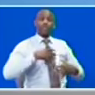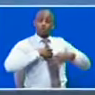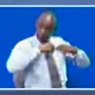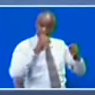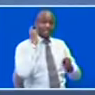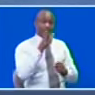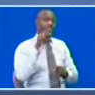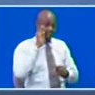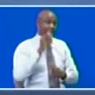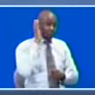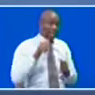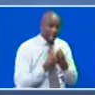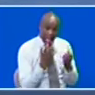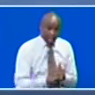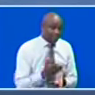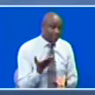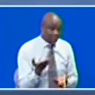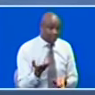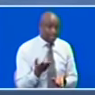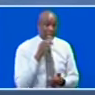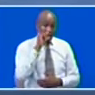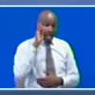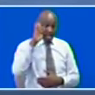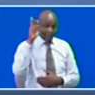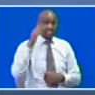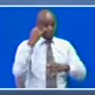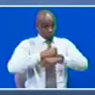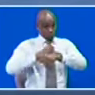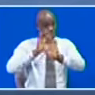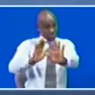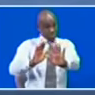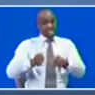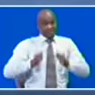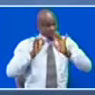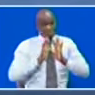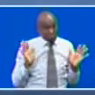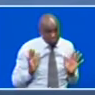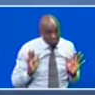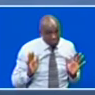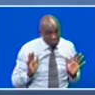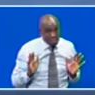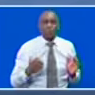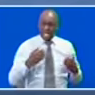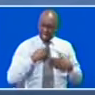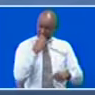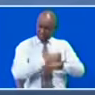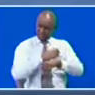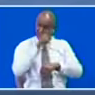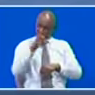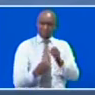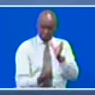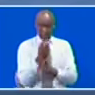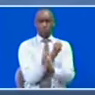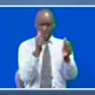happen because, you know, IEBC is an institution. It's not individuals. We have an institution that is well